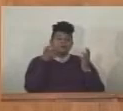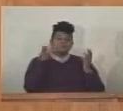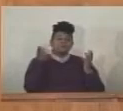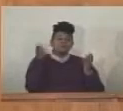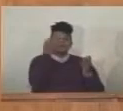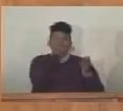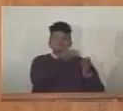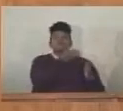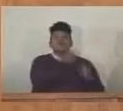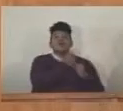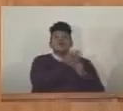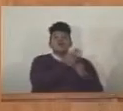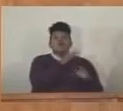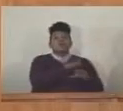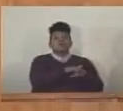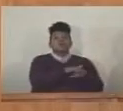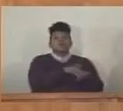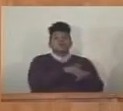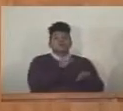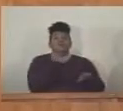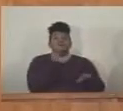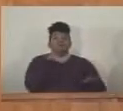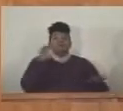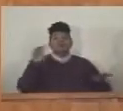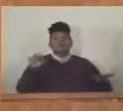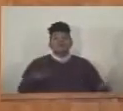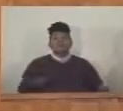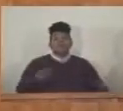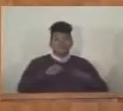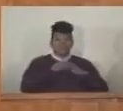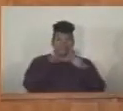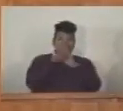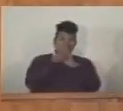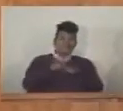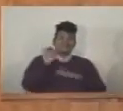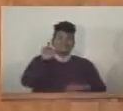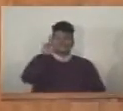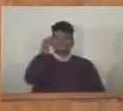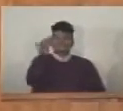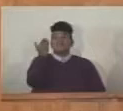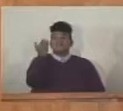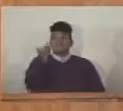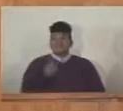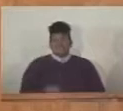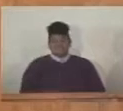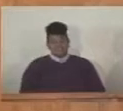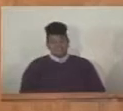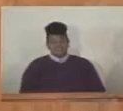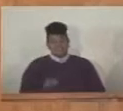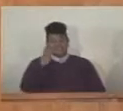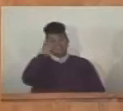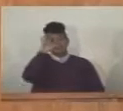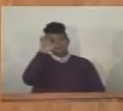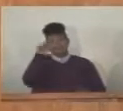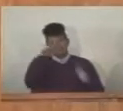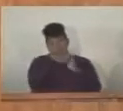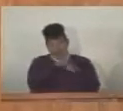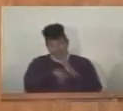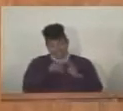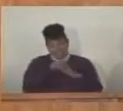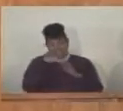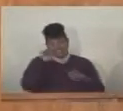a slowdown, if not a lull, in the killings. That's 2015. 600 murders in St.